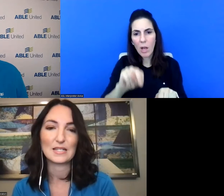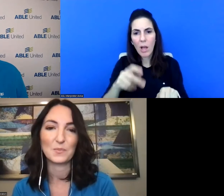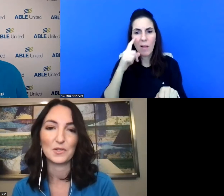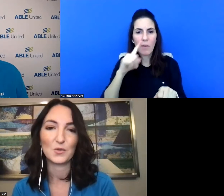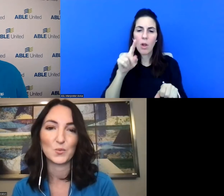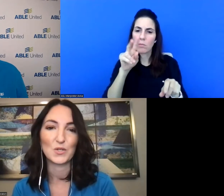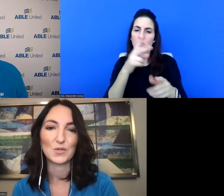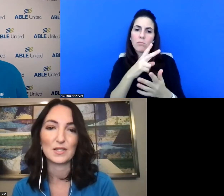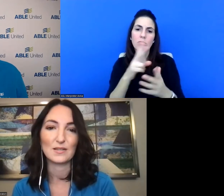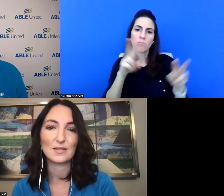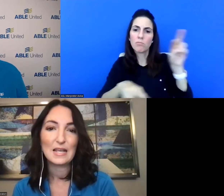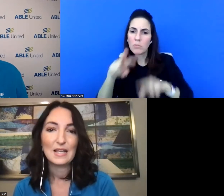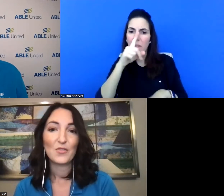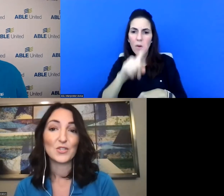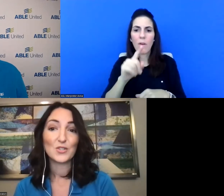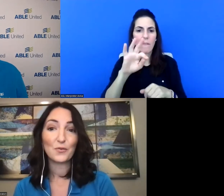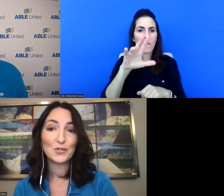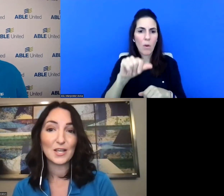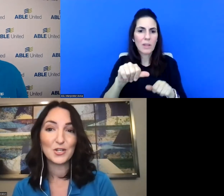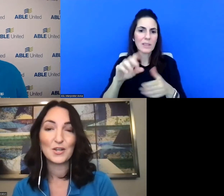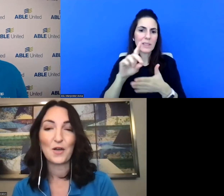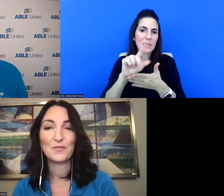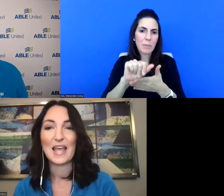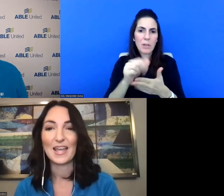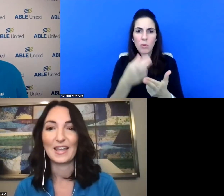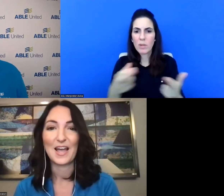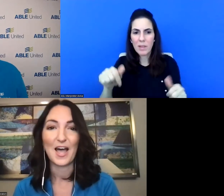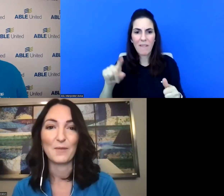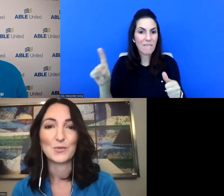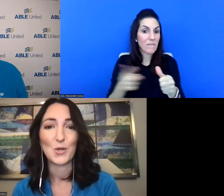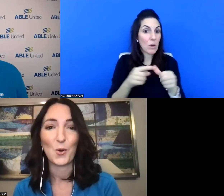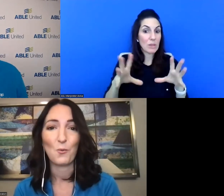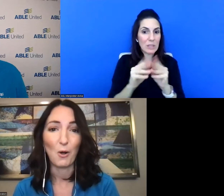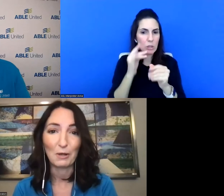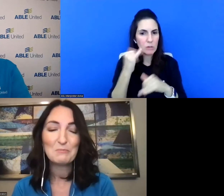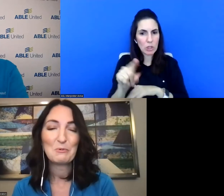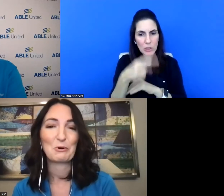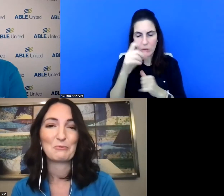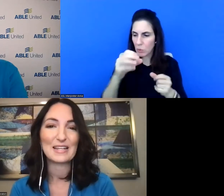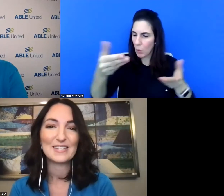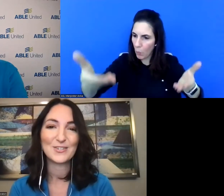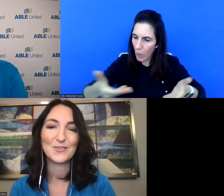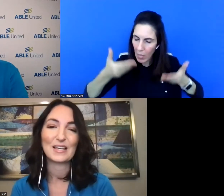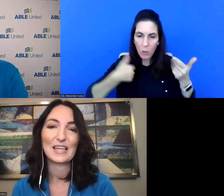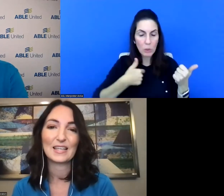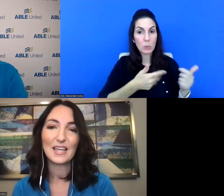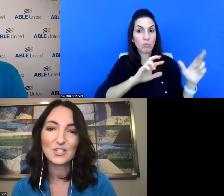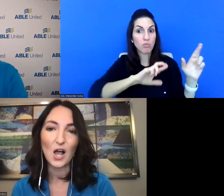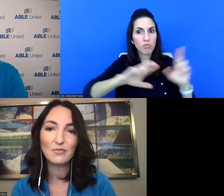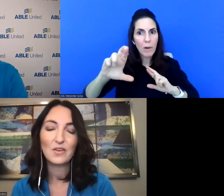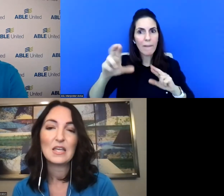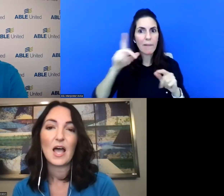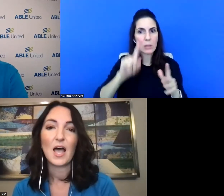Florida's disabilities resources. This is our first session of the day, so welcome. We're ready to get